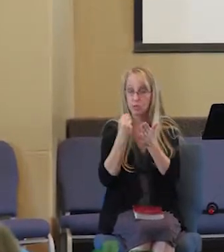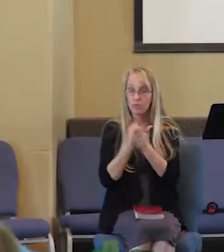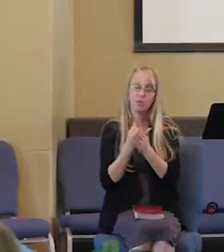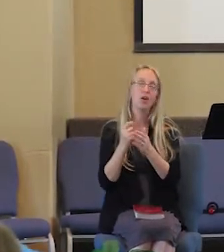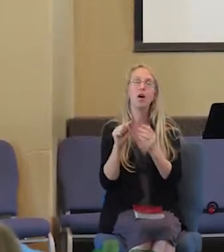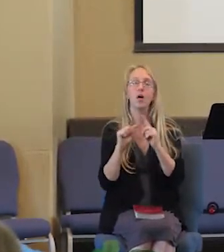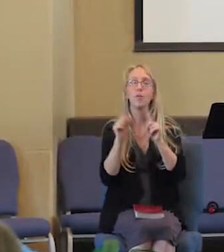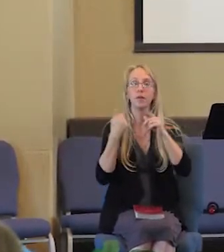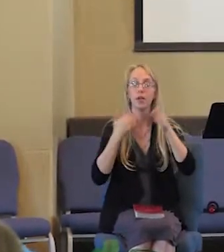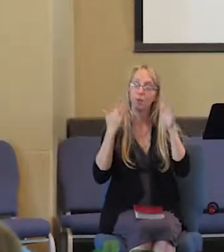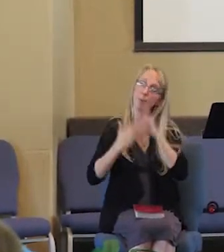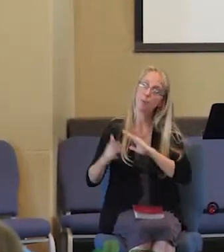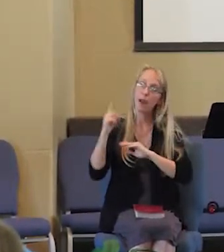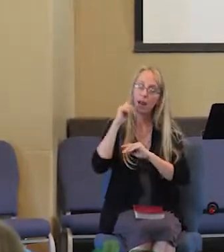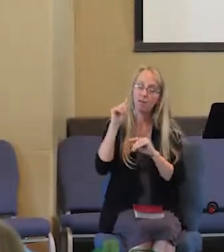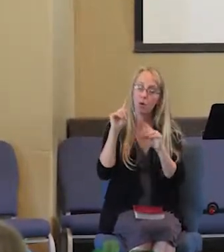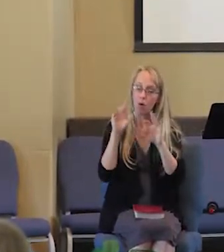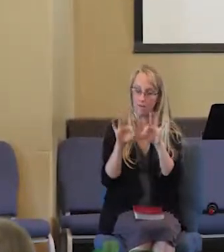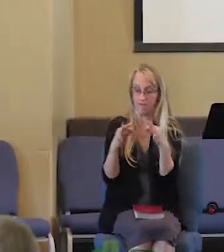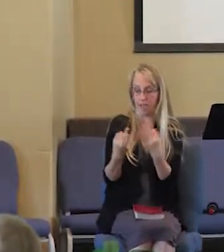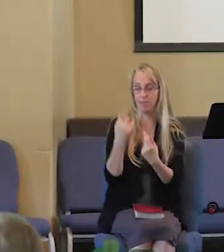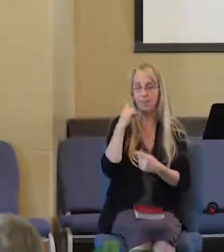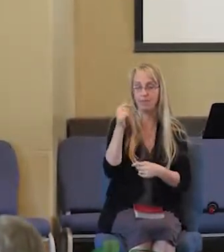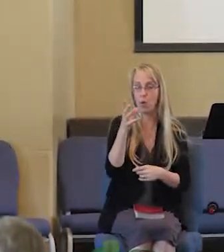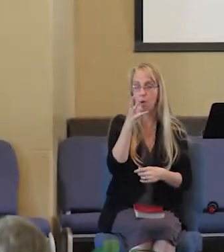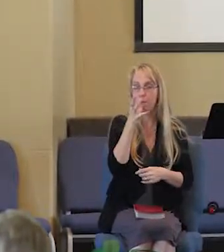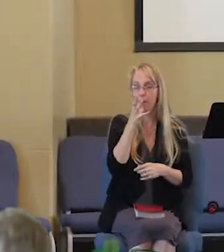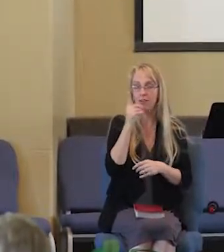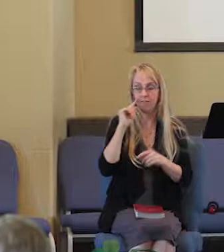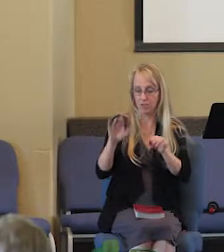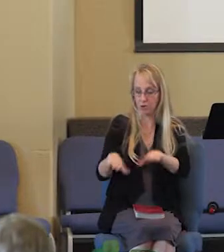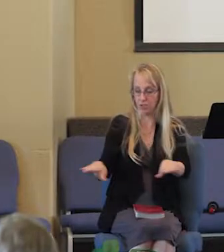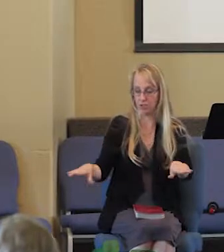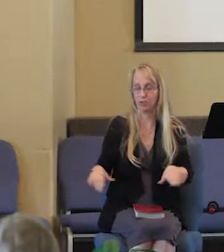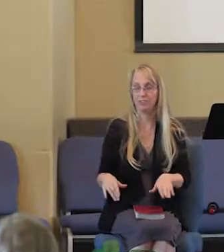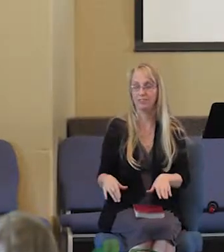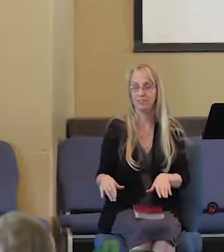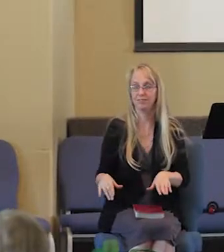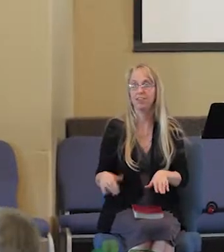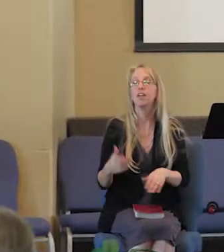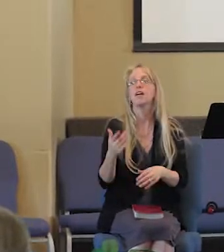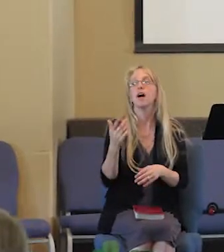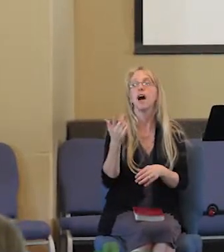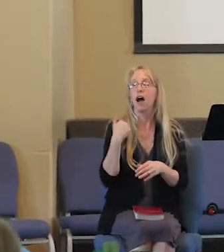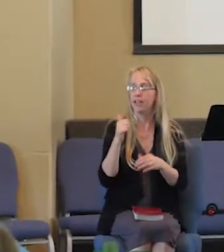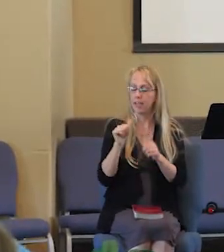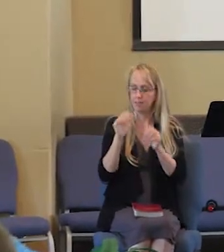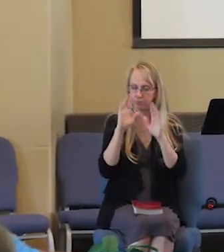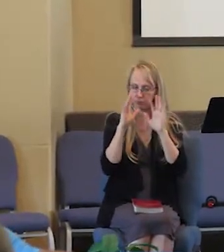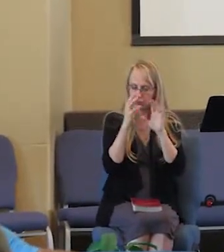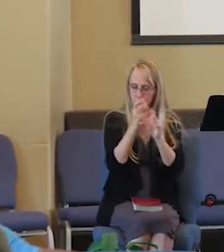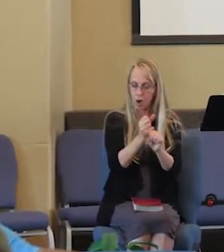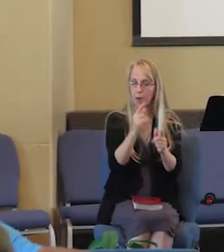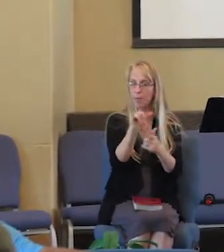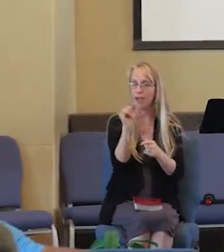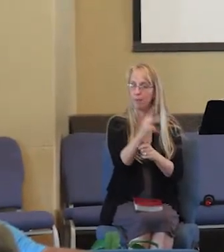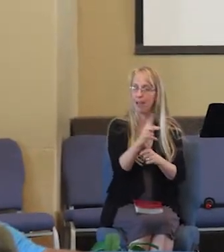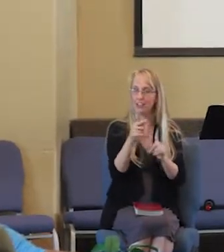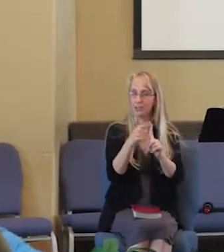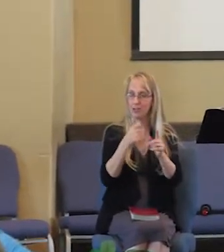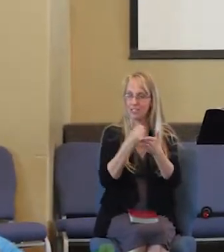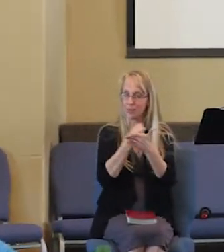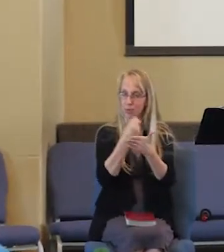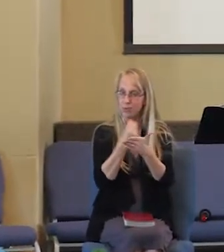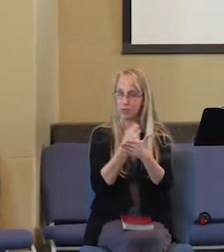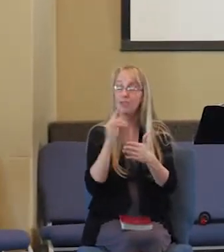prepare for family, for mothers, for children, I was kept being drawn back to this passage of Scripture.